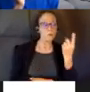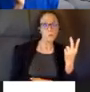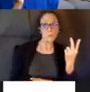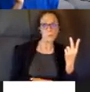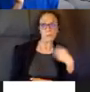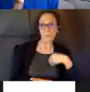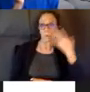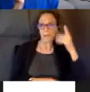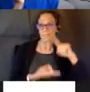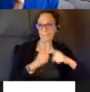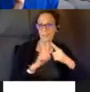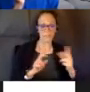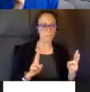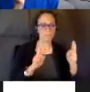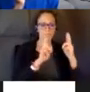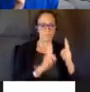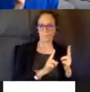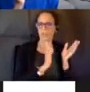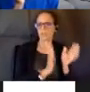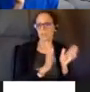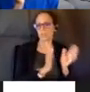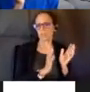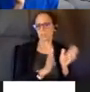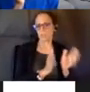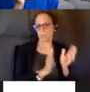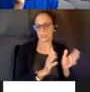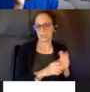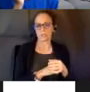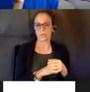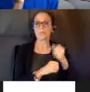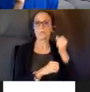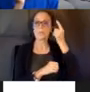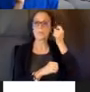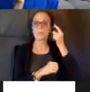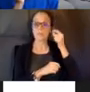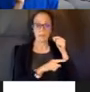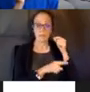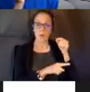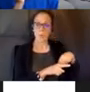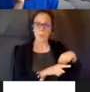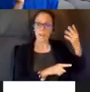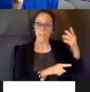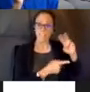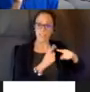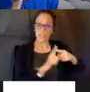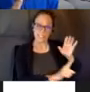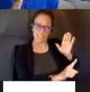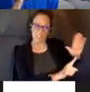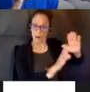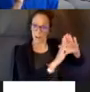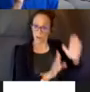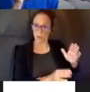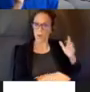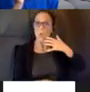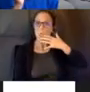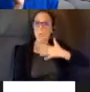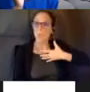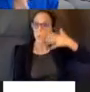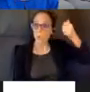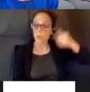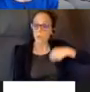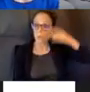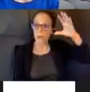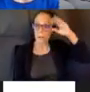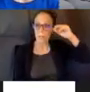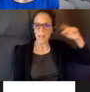is of an older white man yelling at her, telling her that she doesn't belong there, right? Is anybody flashing back,